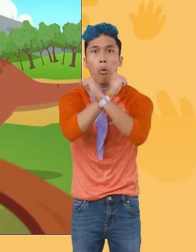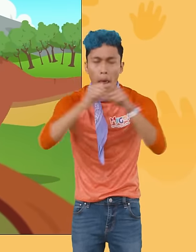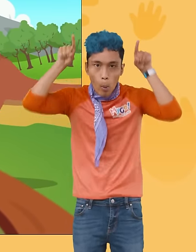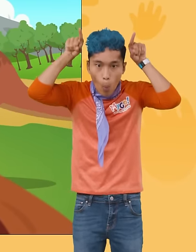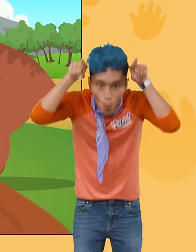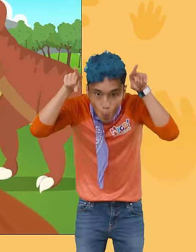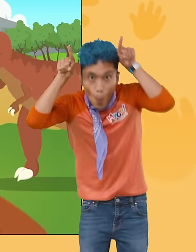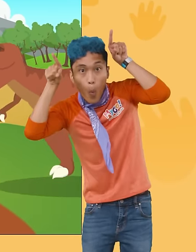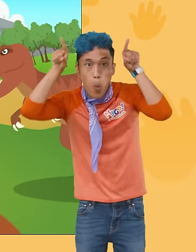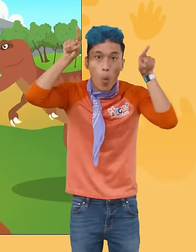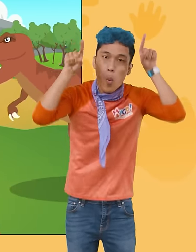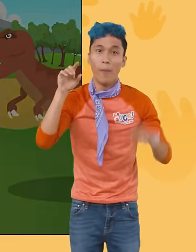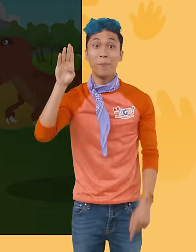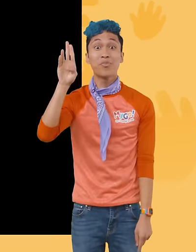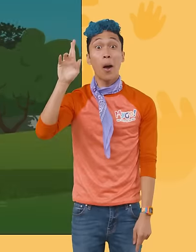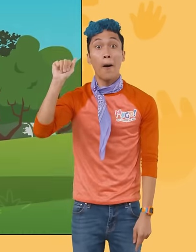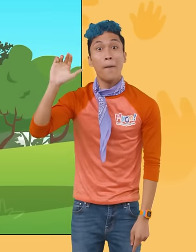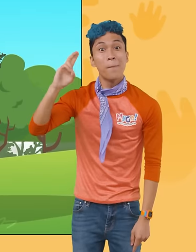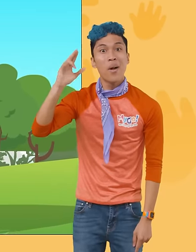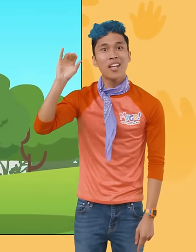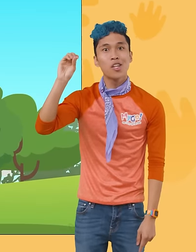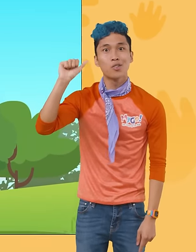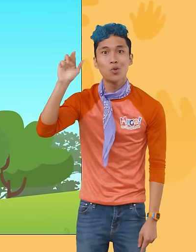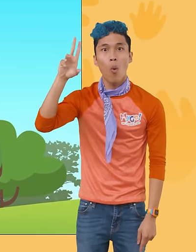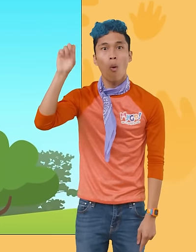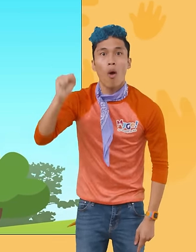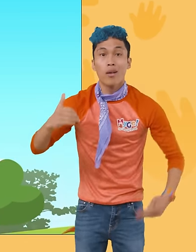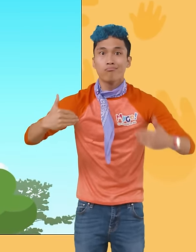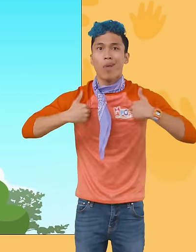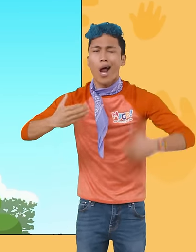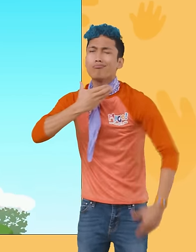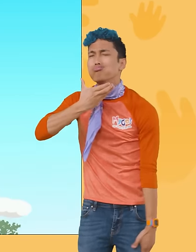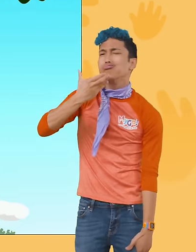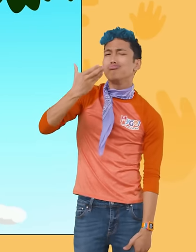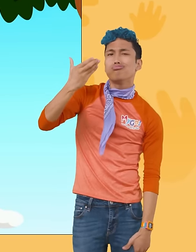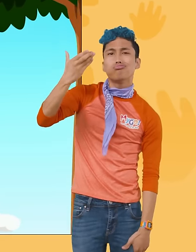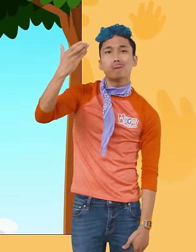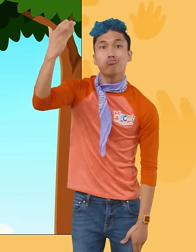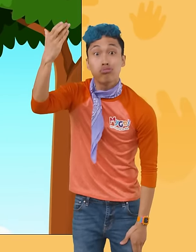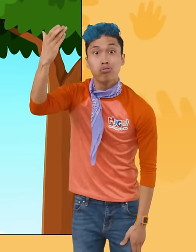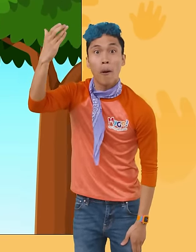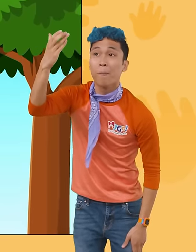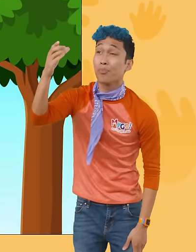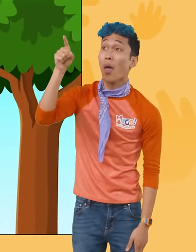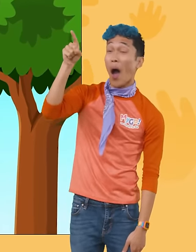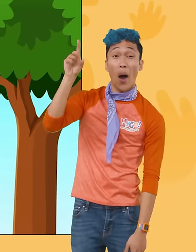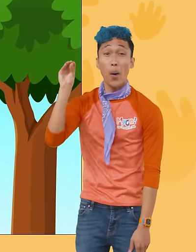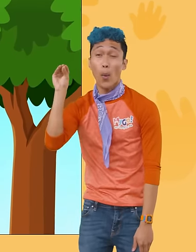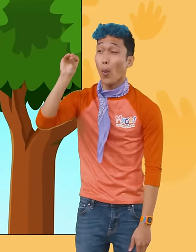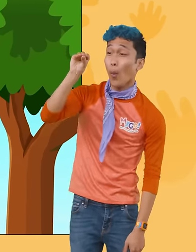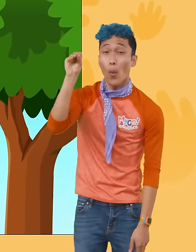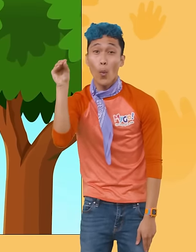to defend. The Brachiosaurus had a really long neck and at the end was